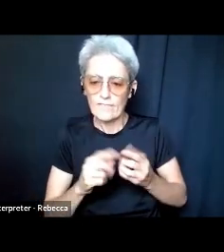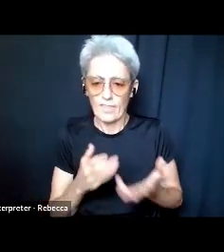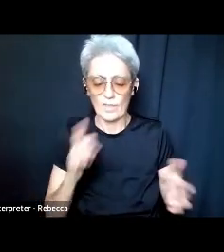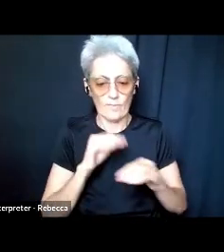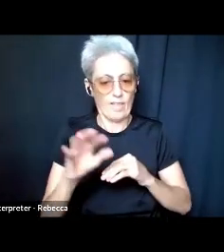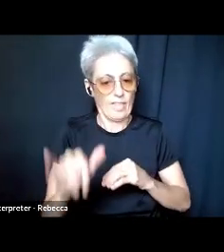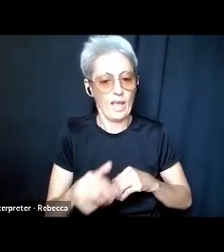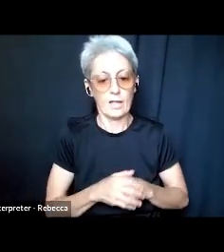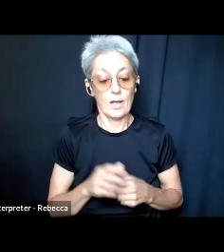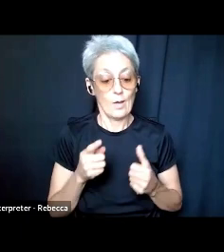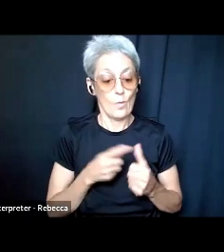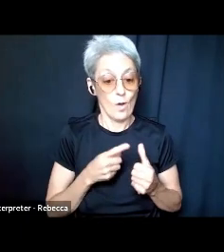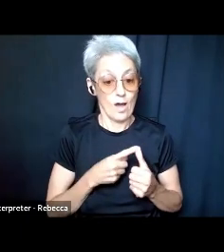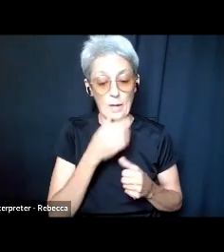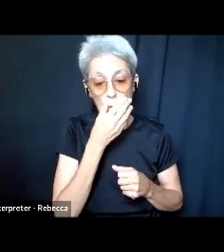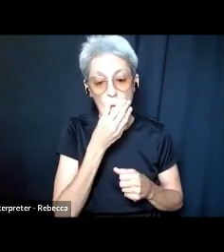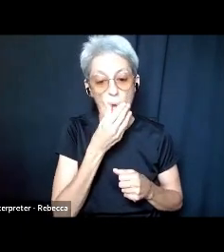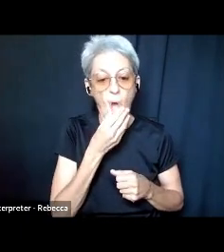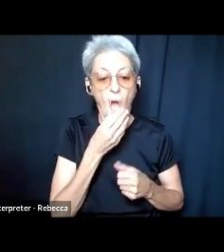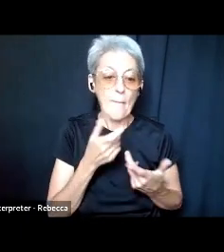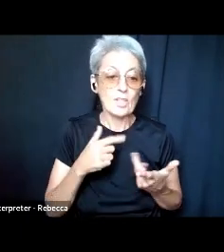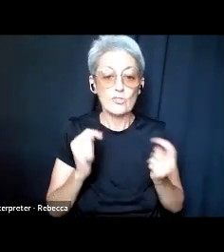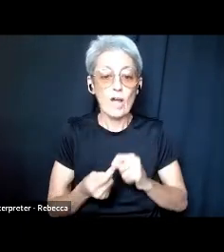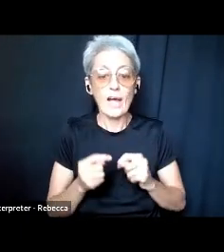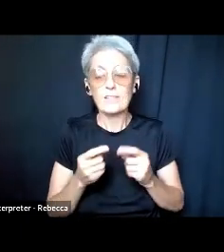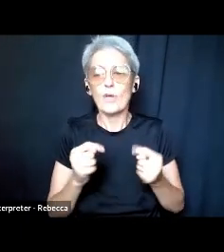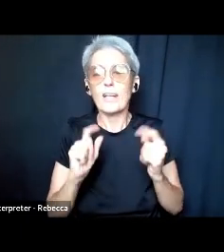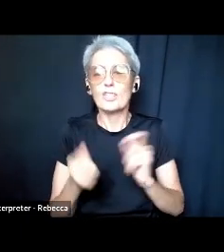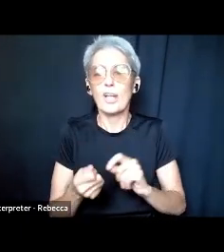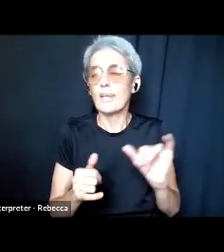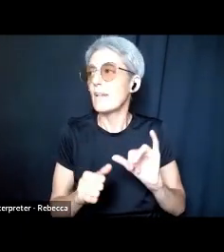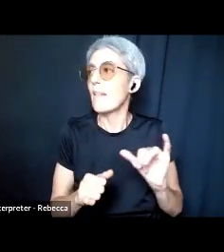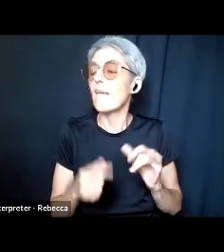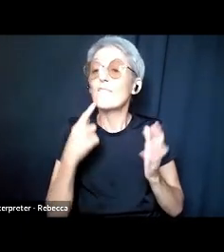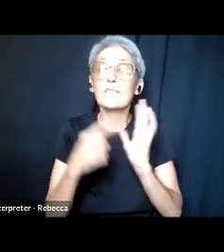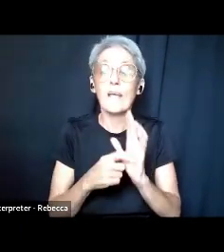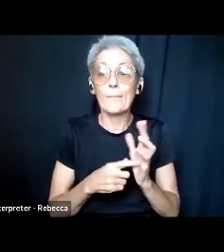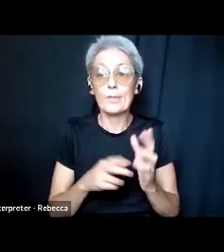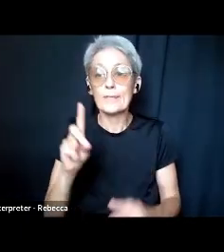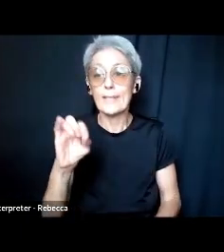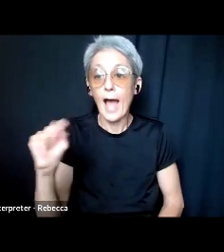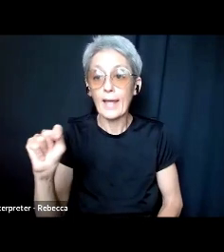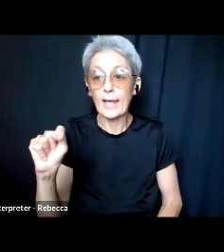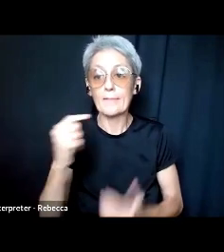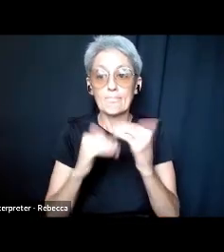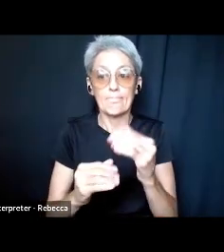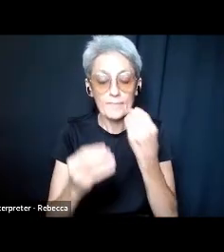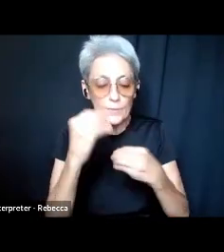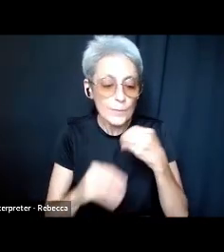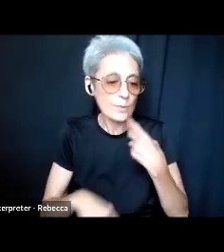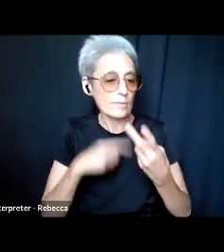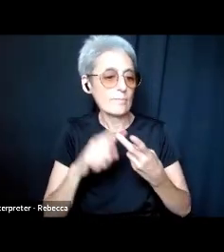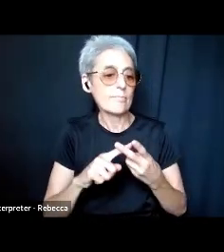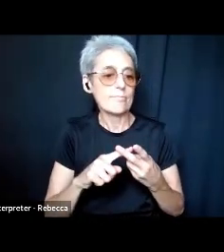One factor is if you're trying to change, let's say you're going on a diet or trying to deal with